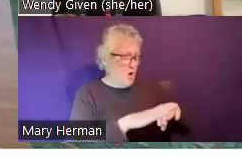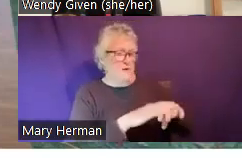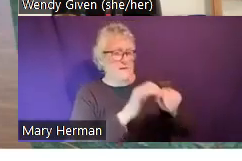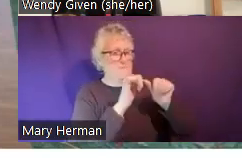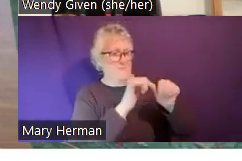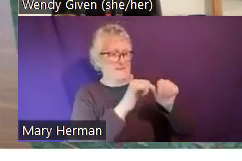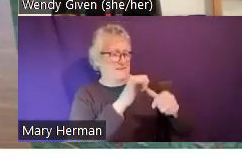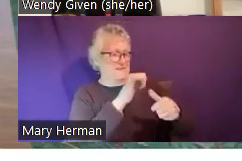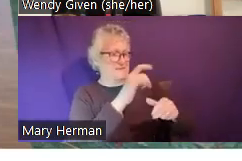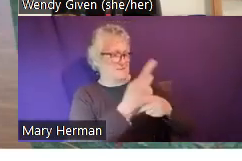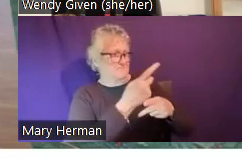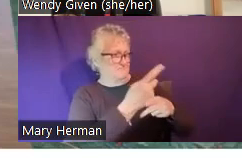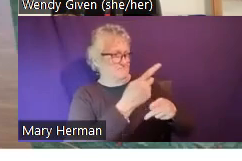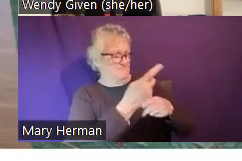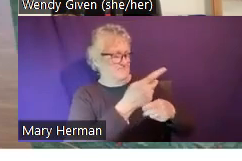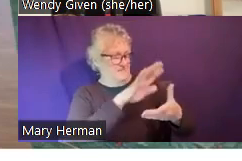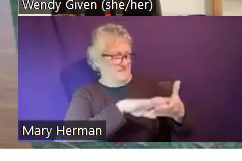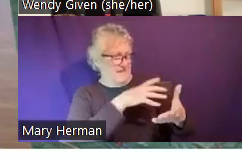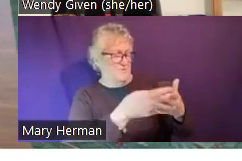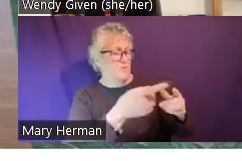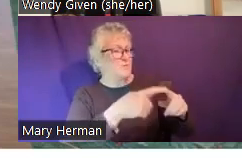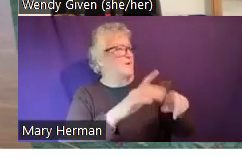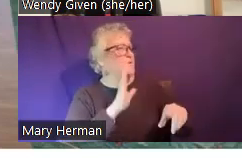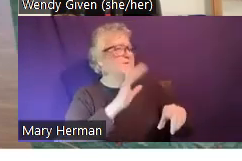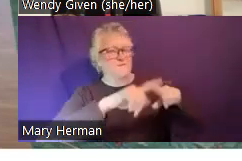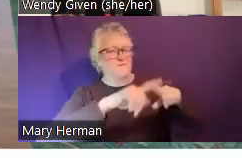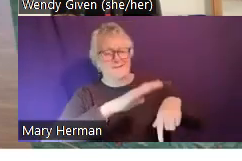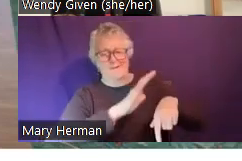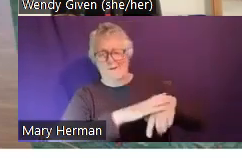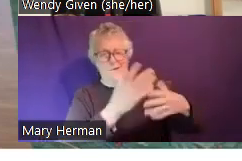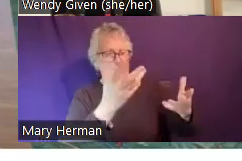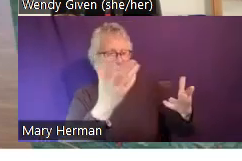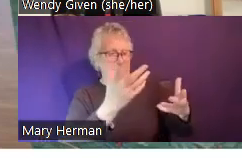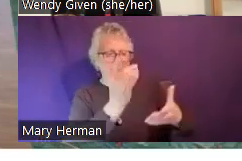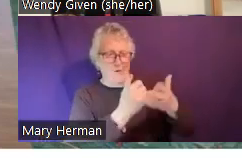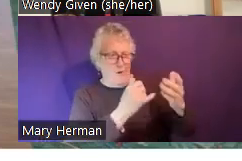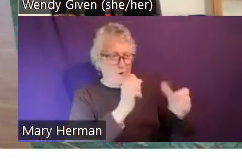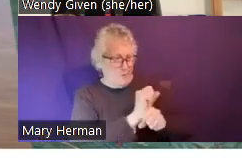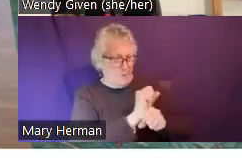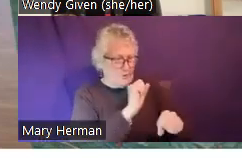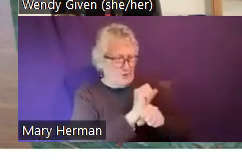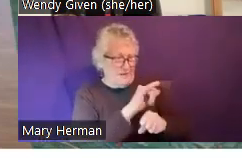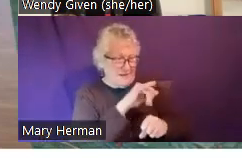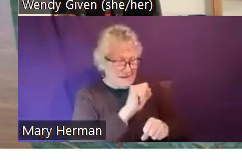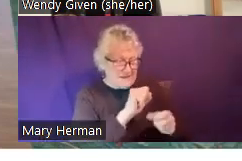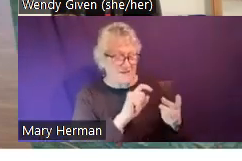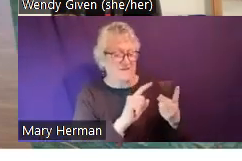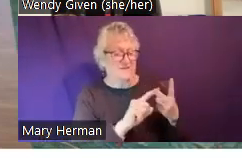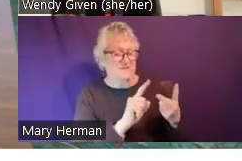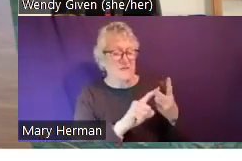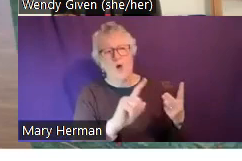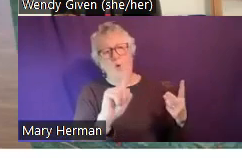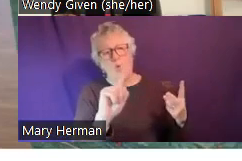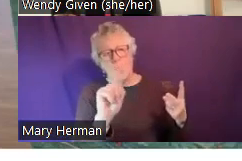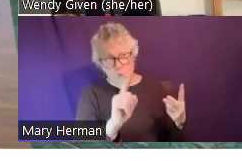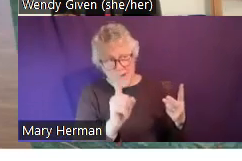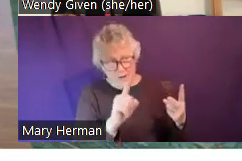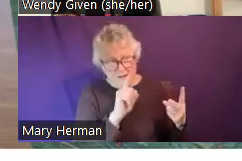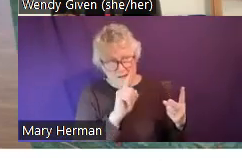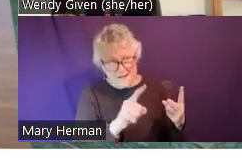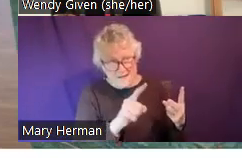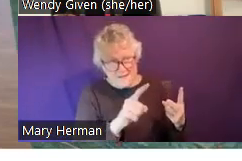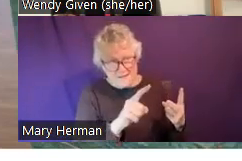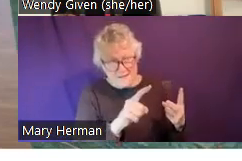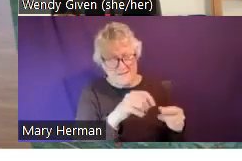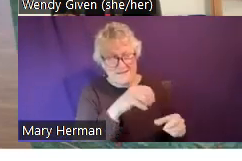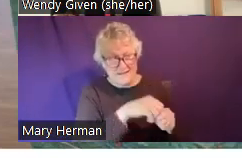on what the artwork is and where it is in the terminal too. Some areas are much